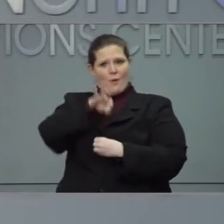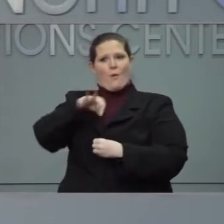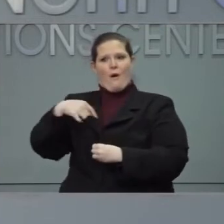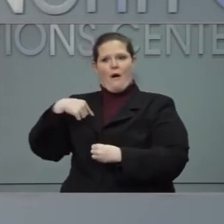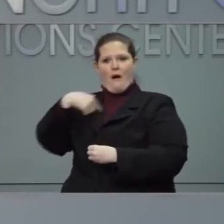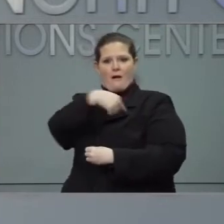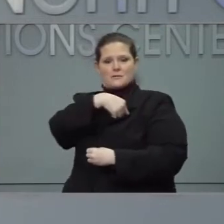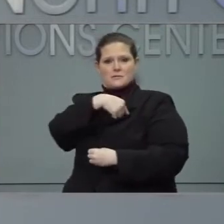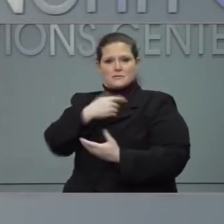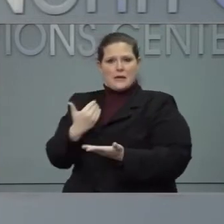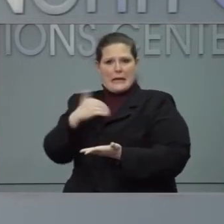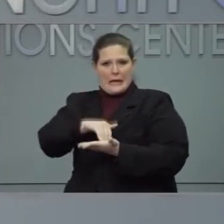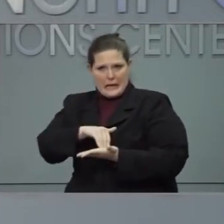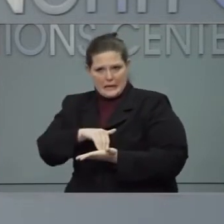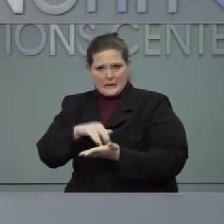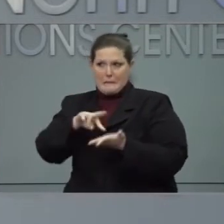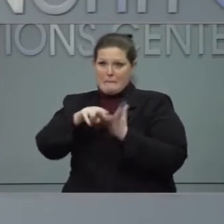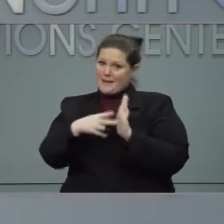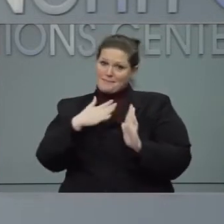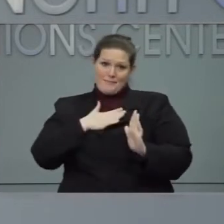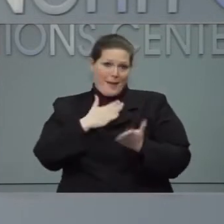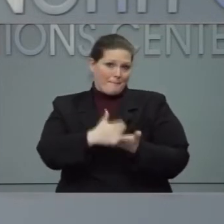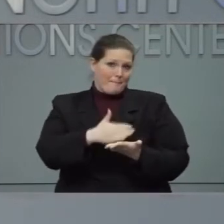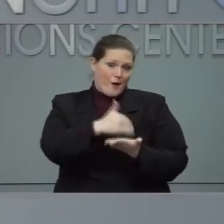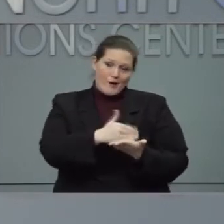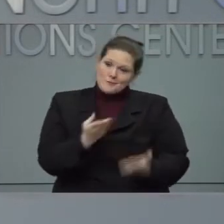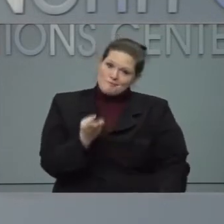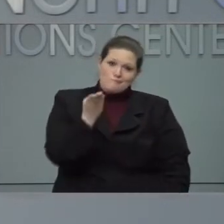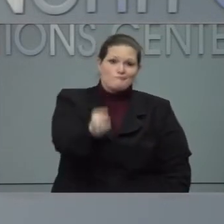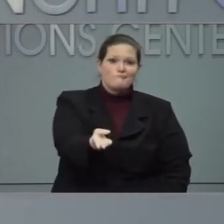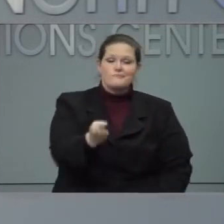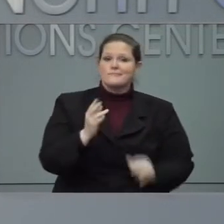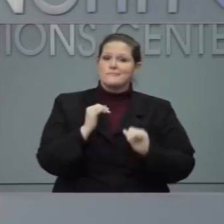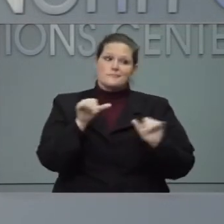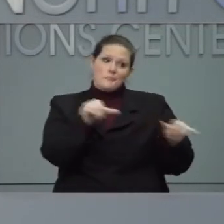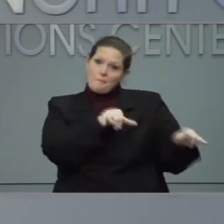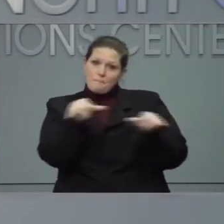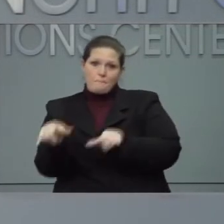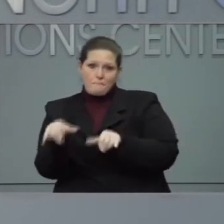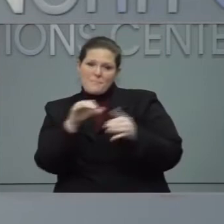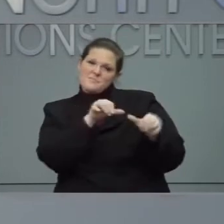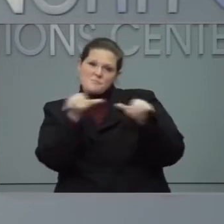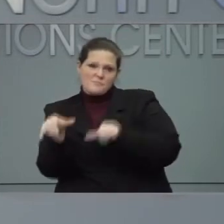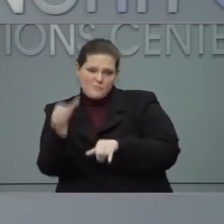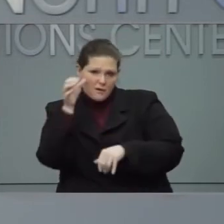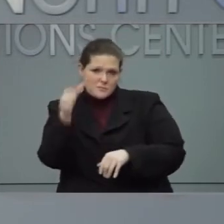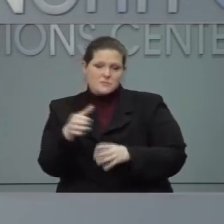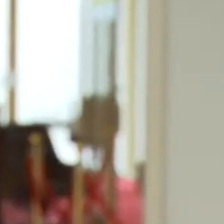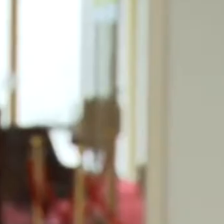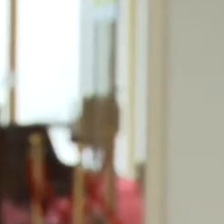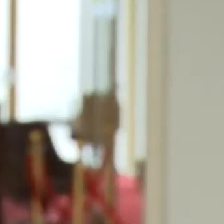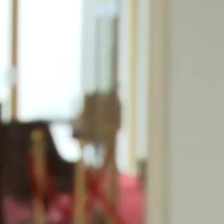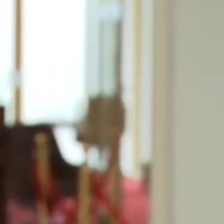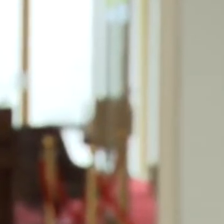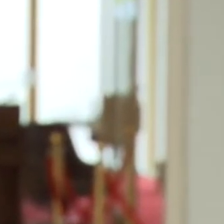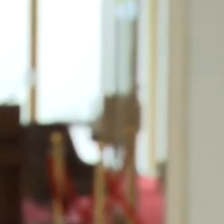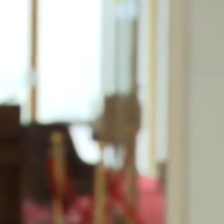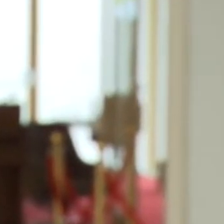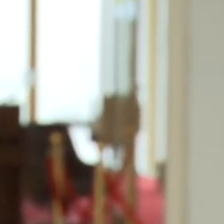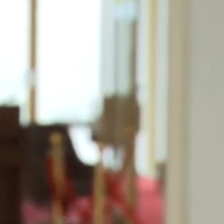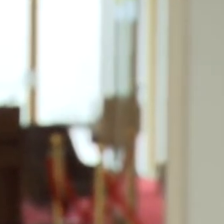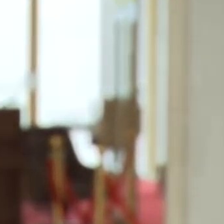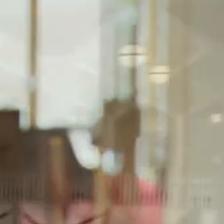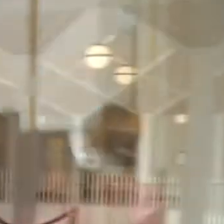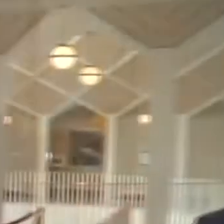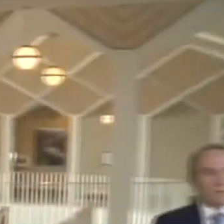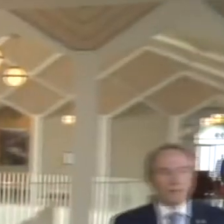situation that we were. And we owe it to them to do the best that we can to find a path forward. The number one thing we should